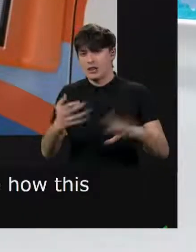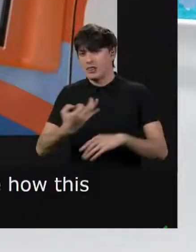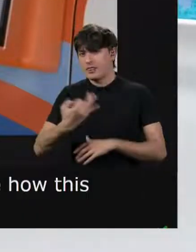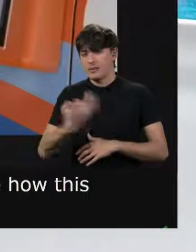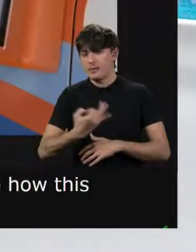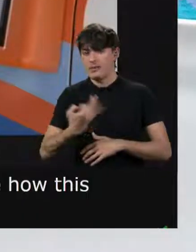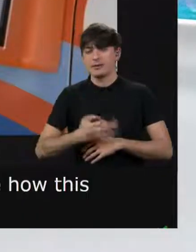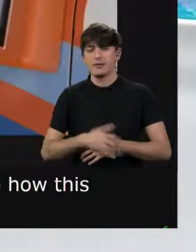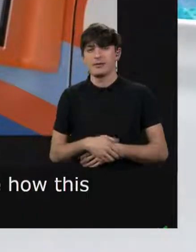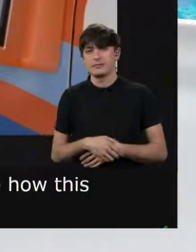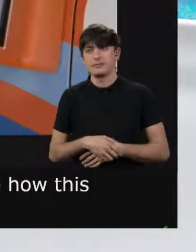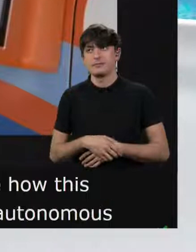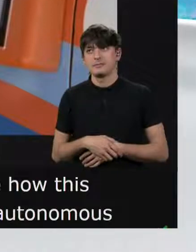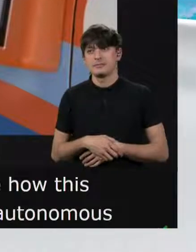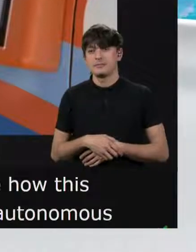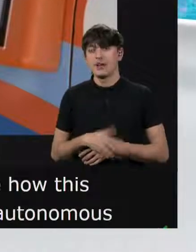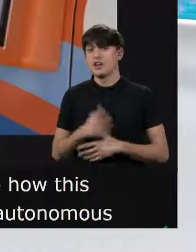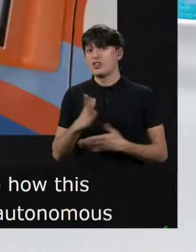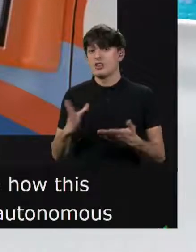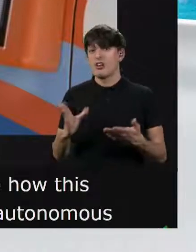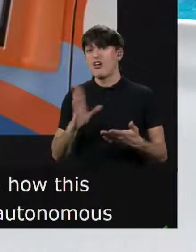vehicles.